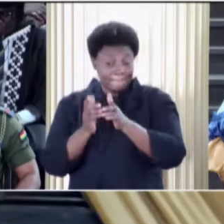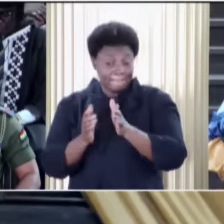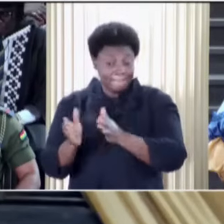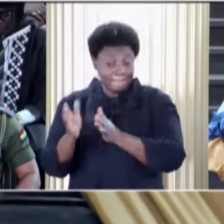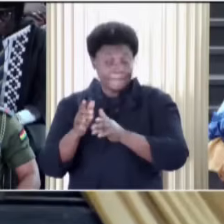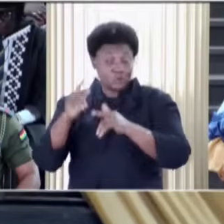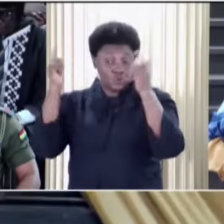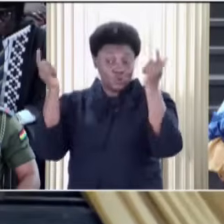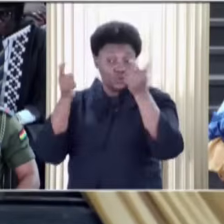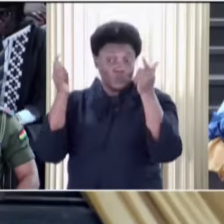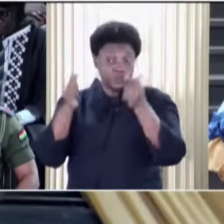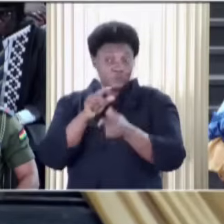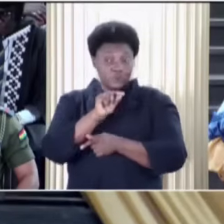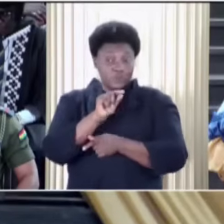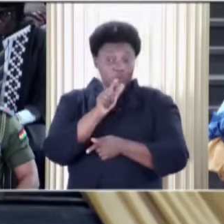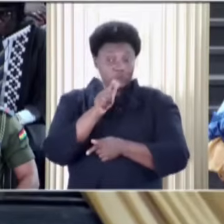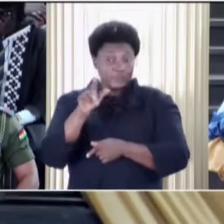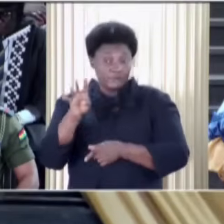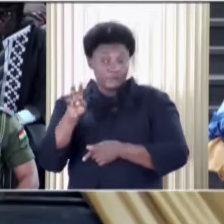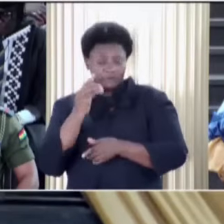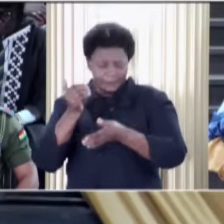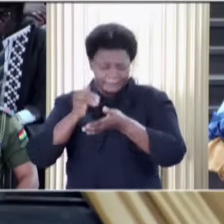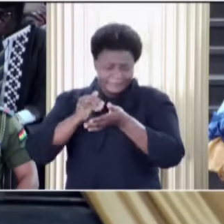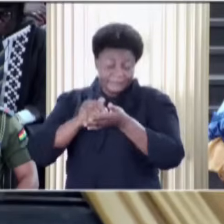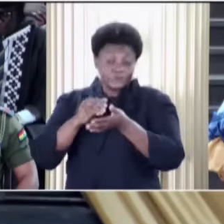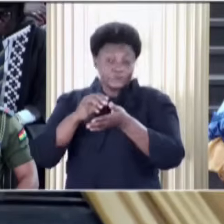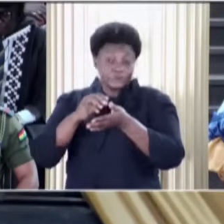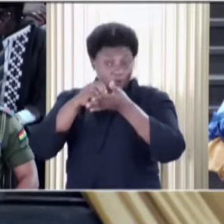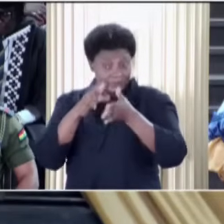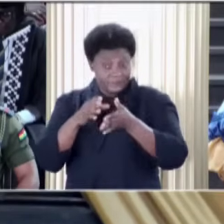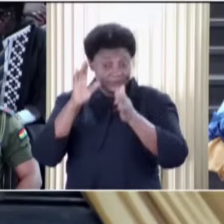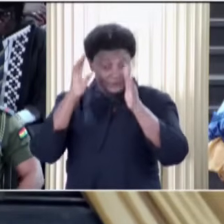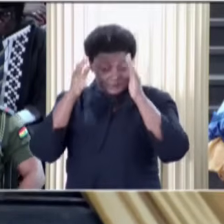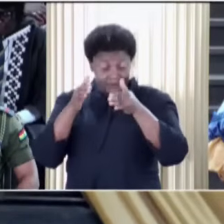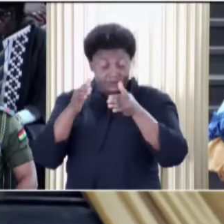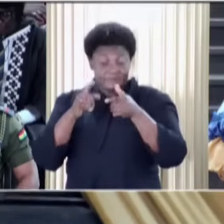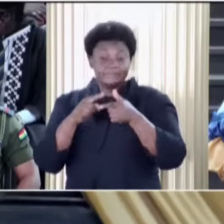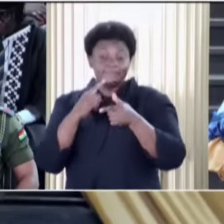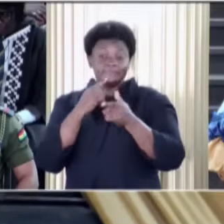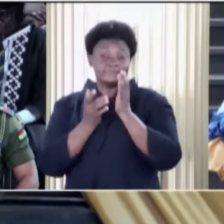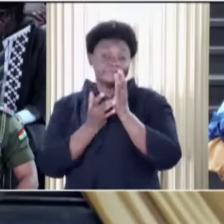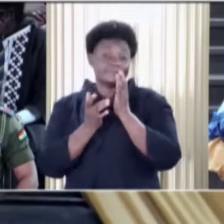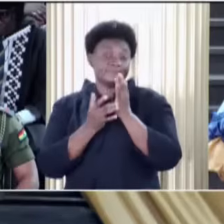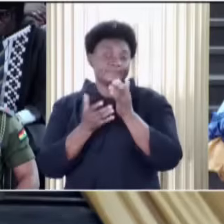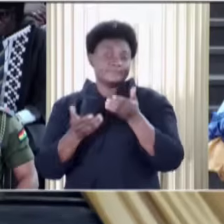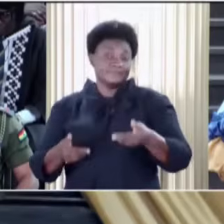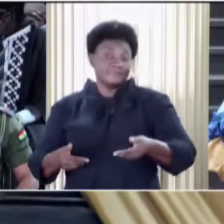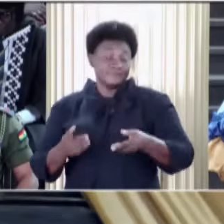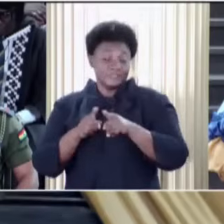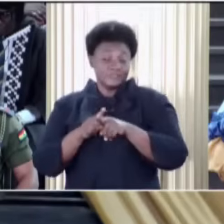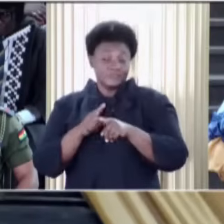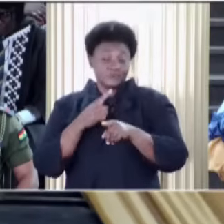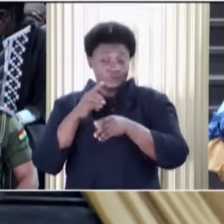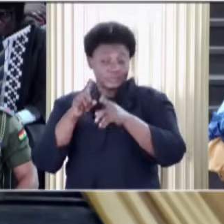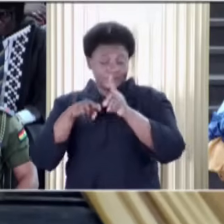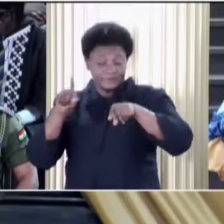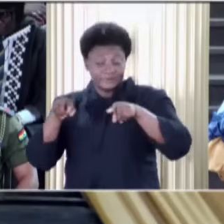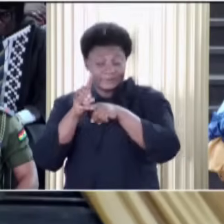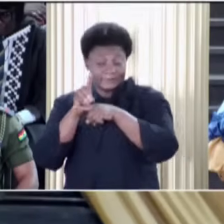2024, emphasizes student-centered, technology-driven, and interdisciplinary